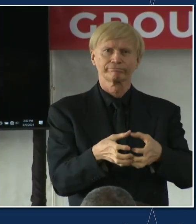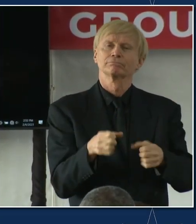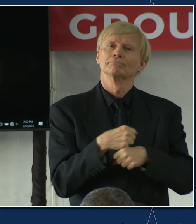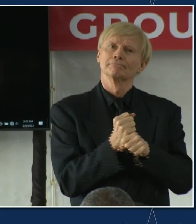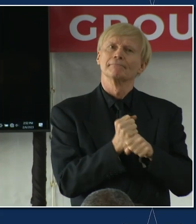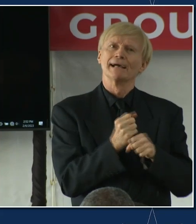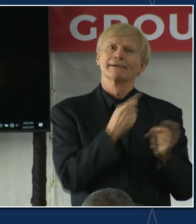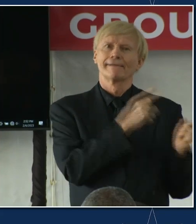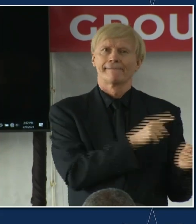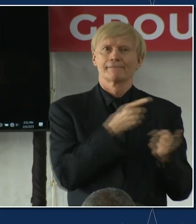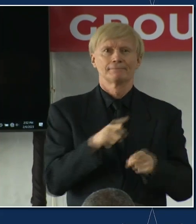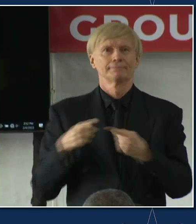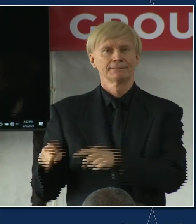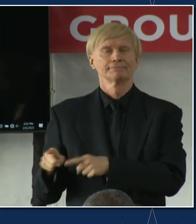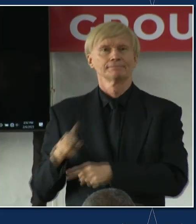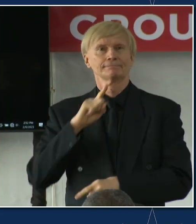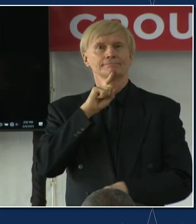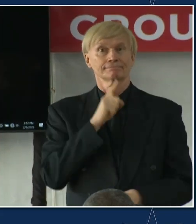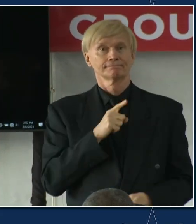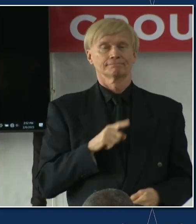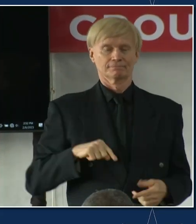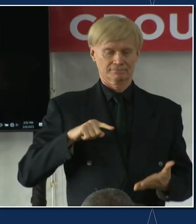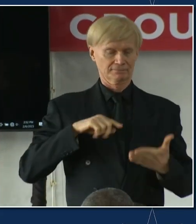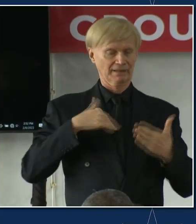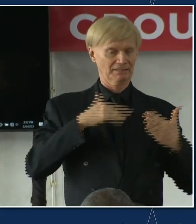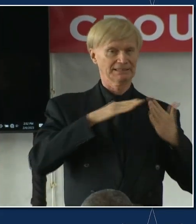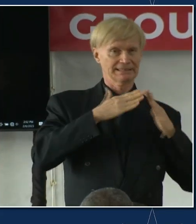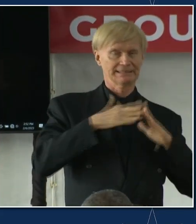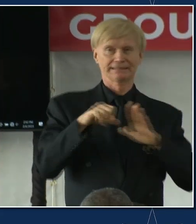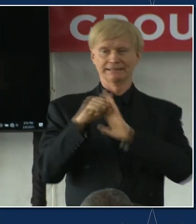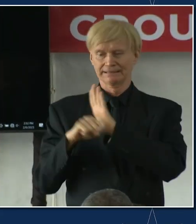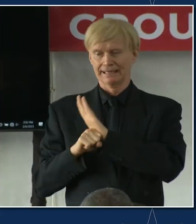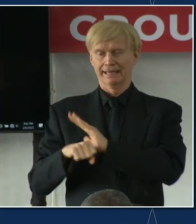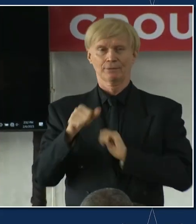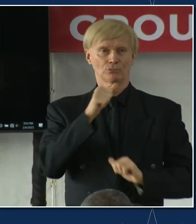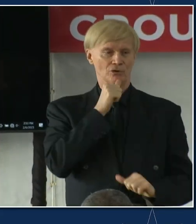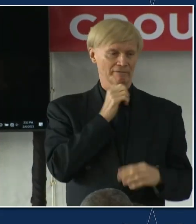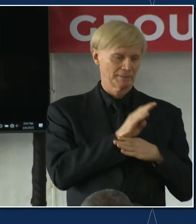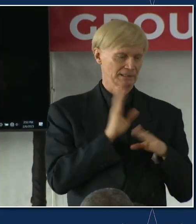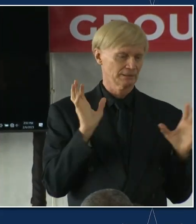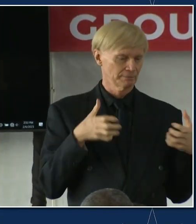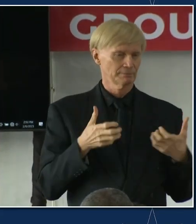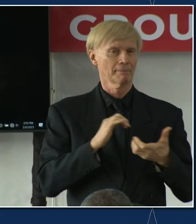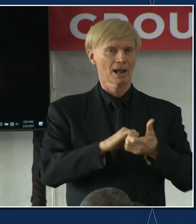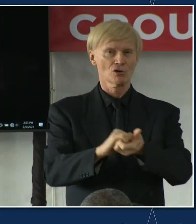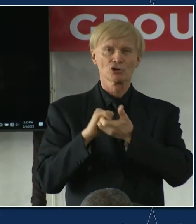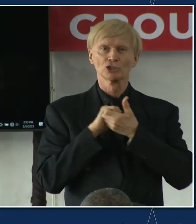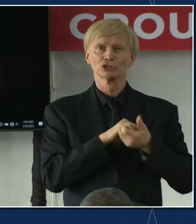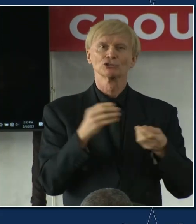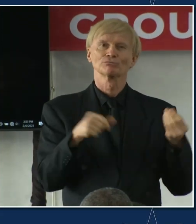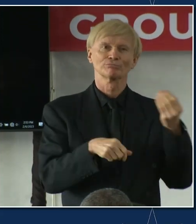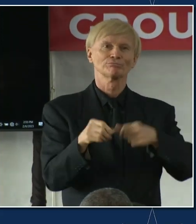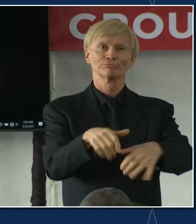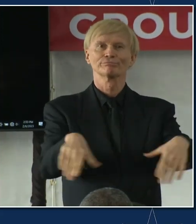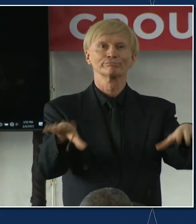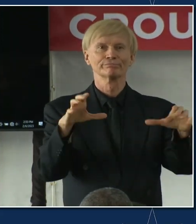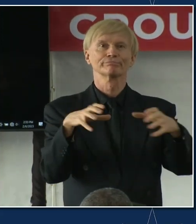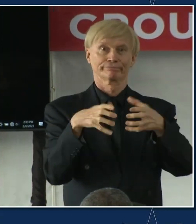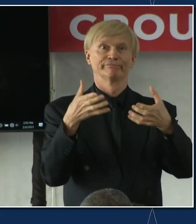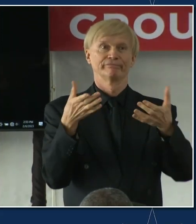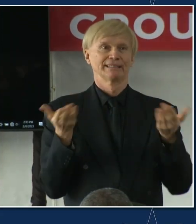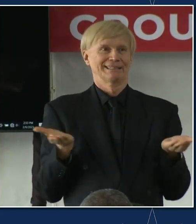this happen. We have city, state, private sector partners helping to get here, and I just want to say